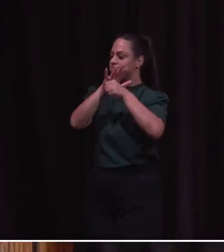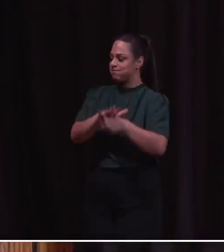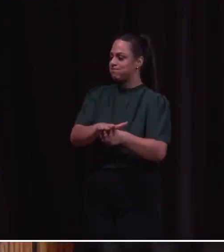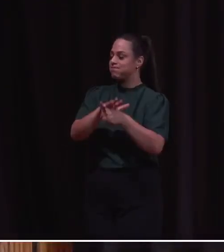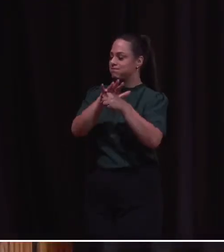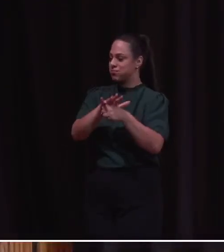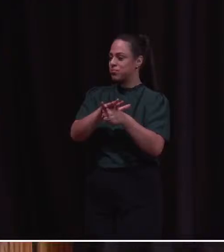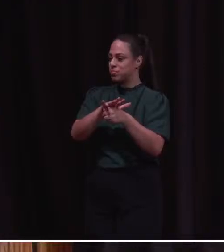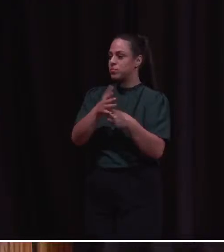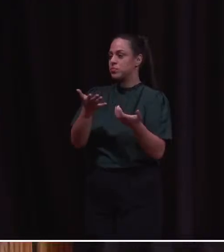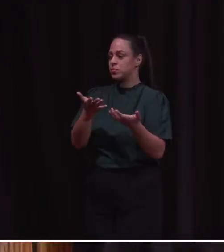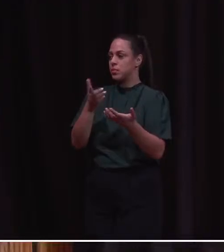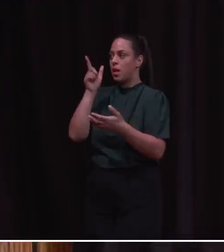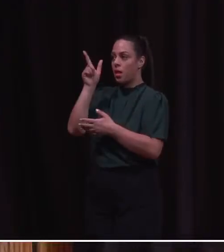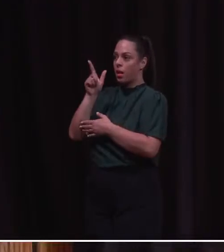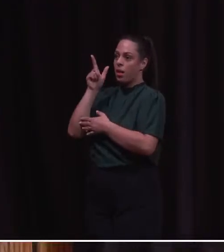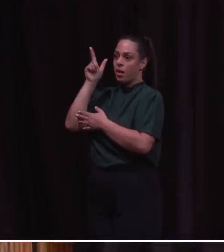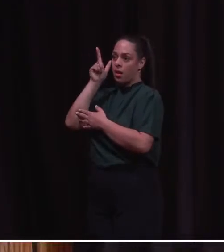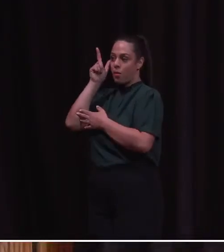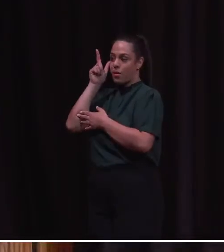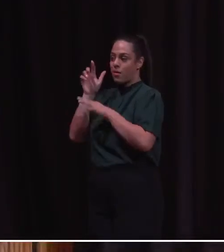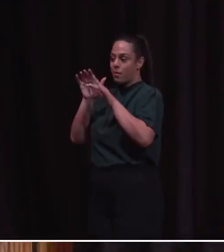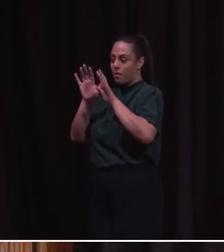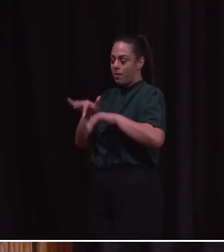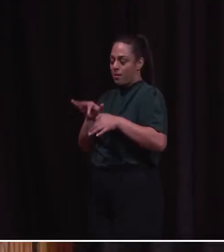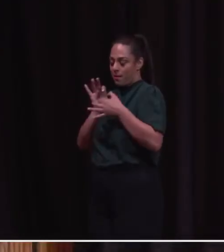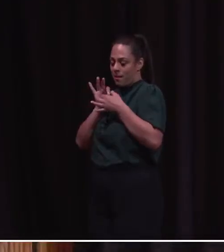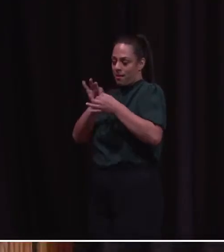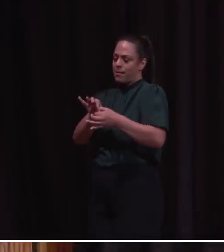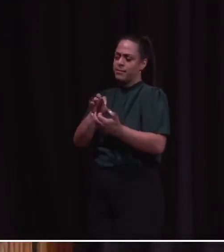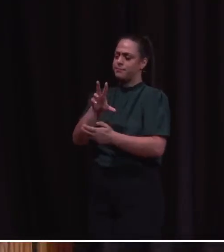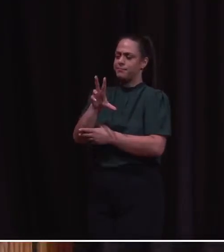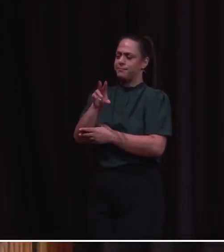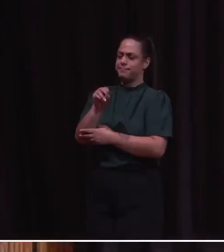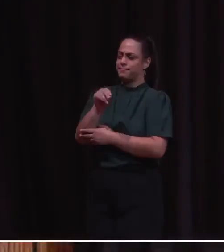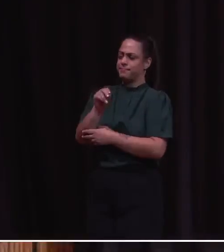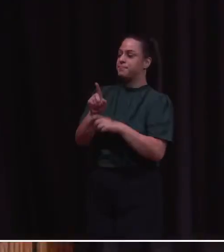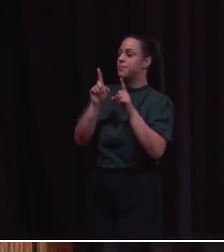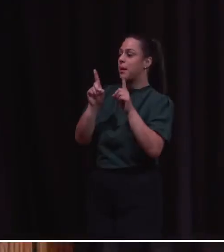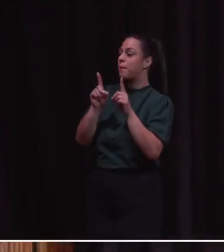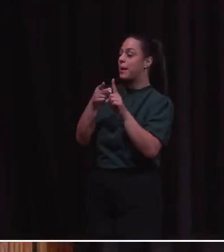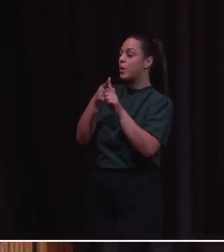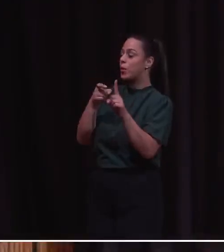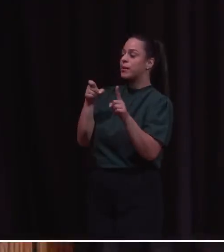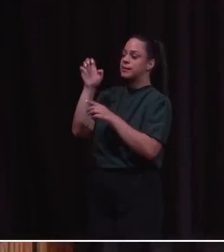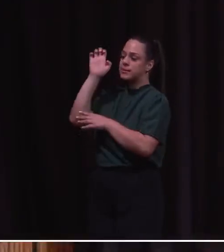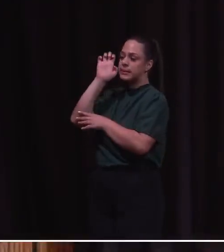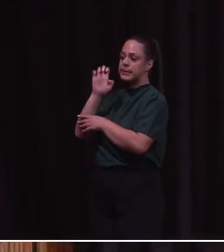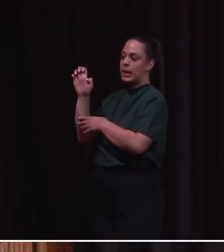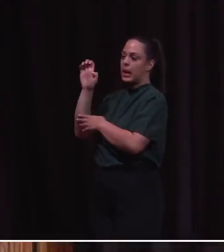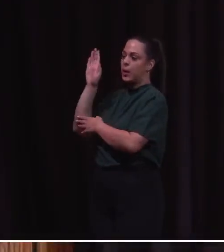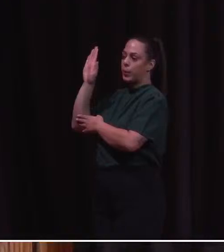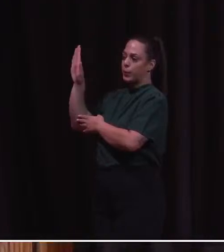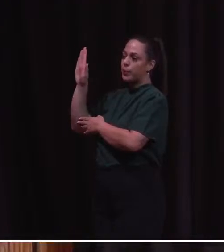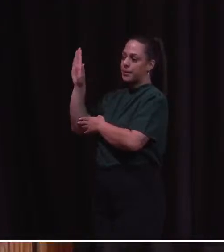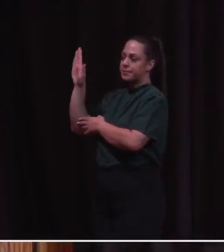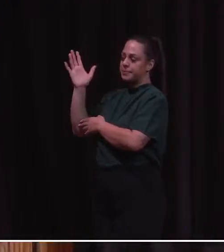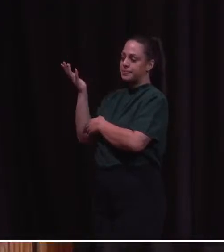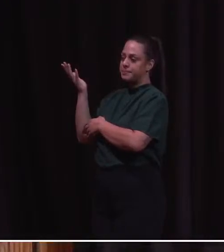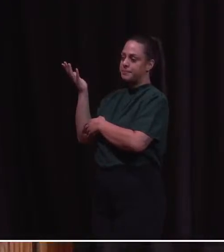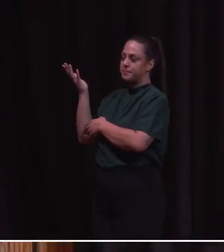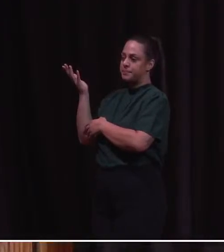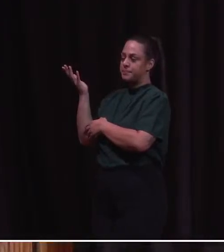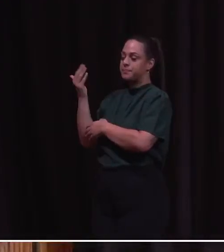Terror, because from the Eurocentric perspective from which we came to apprehend our current